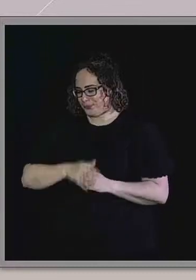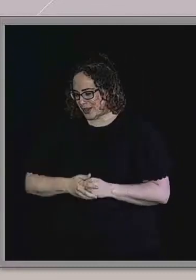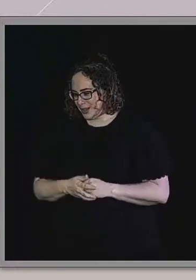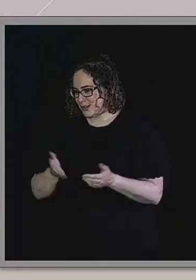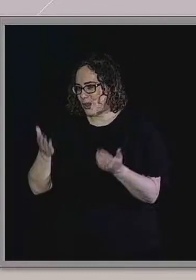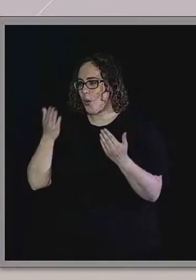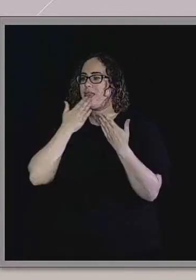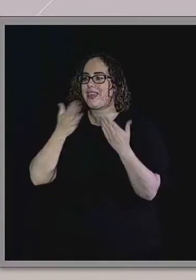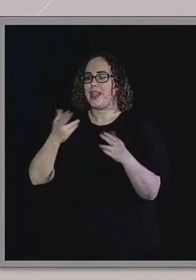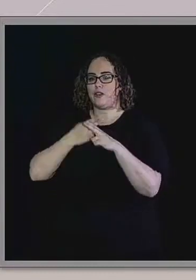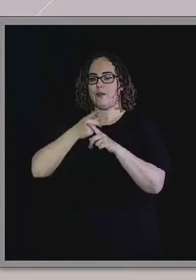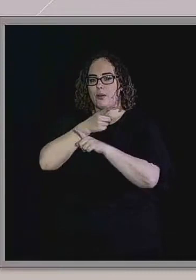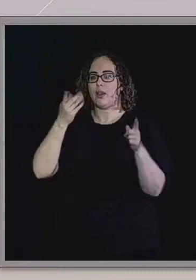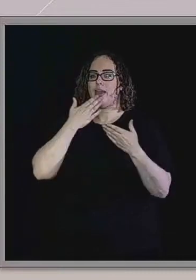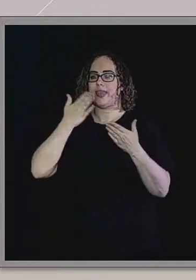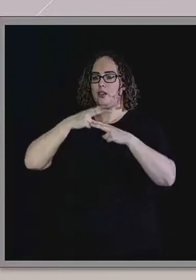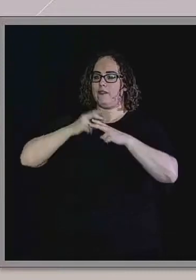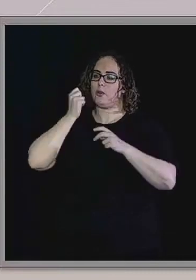and thank you, Buja.